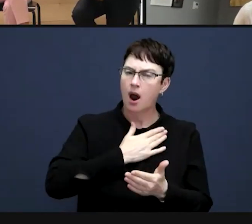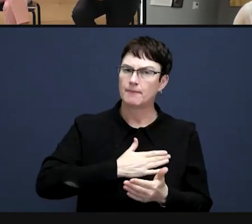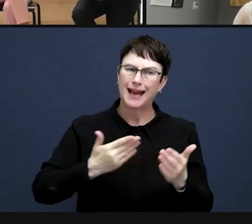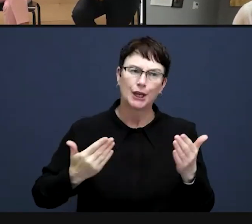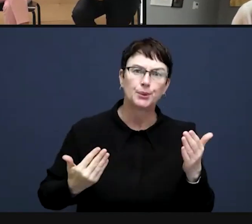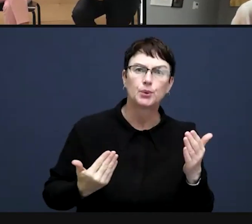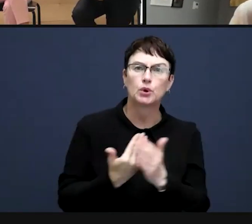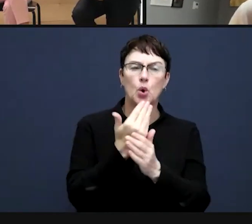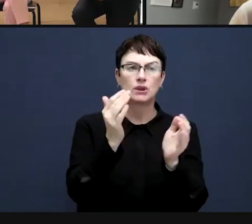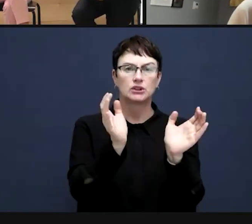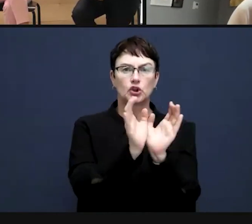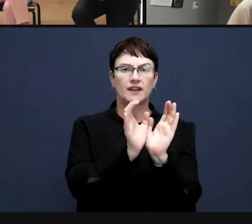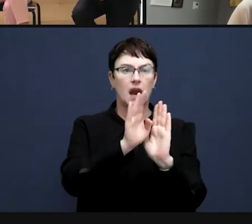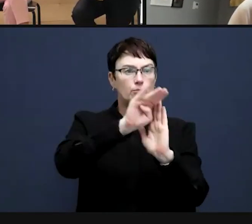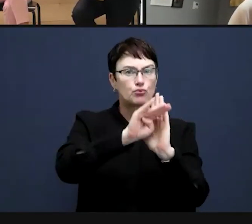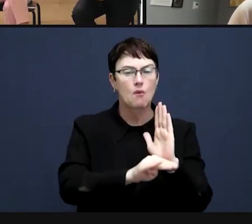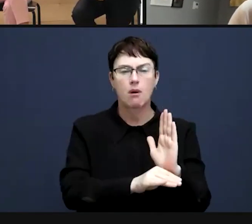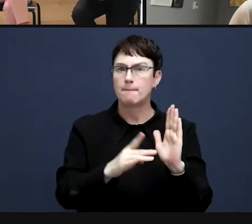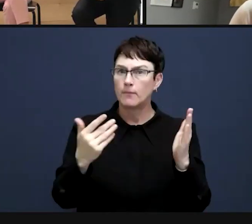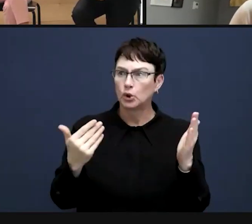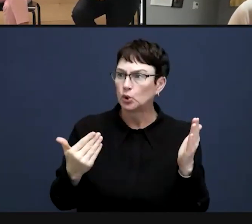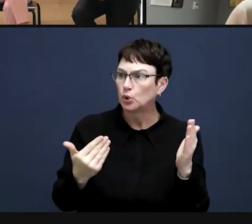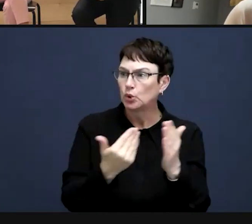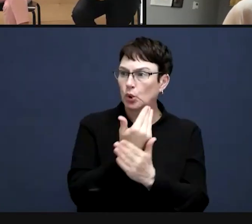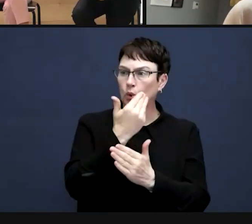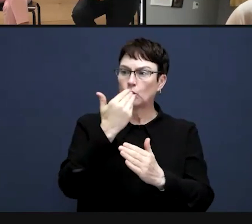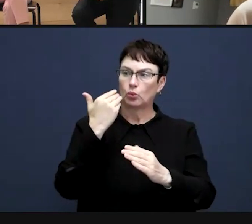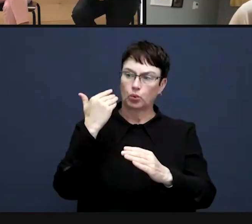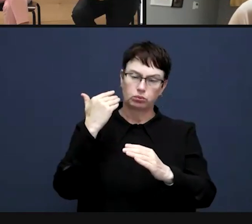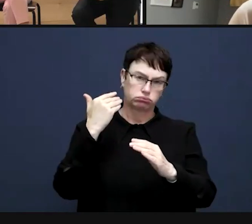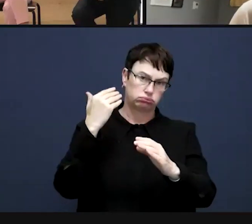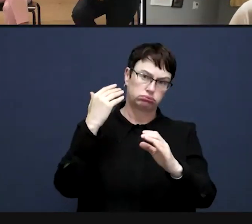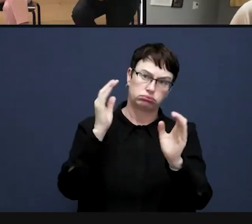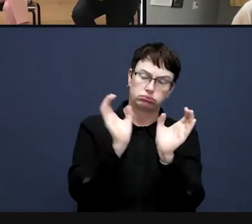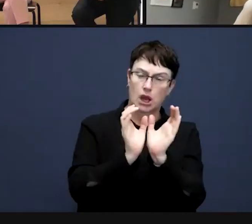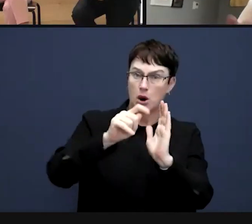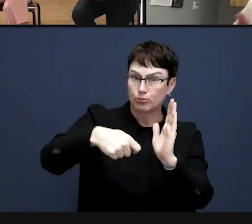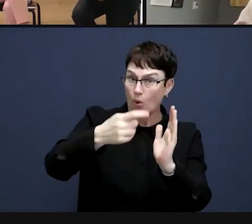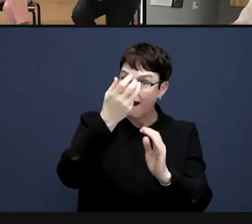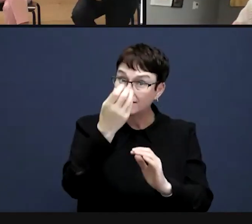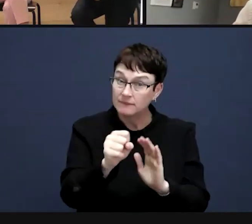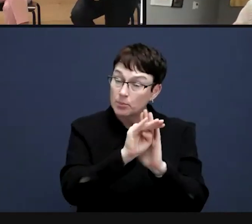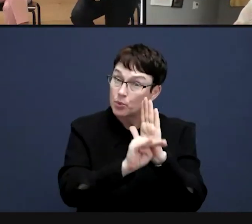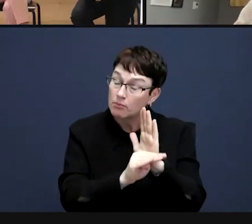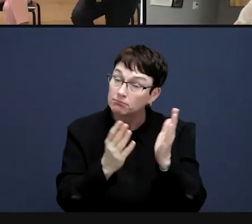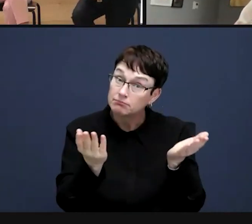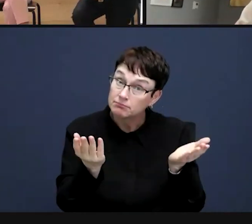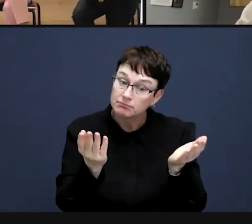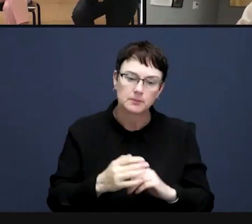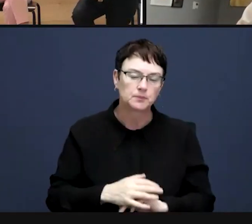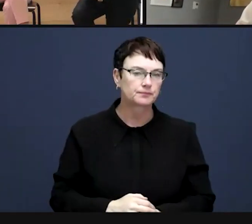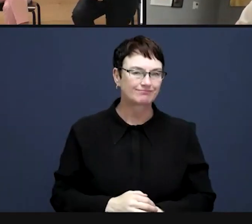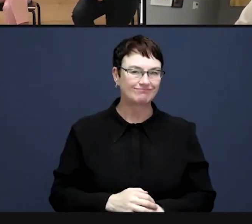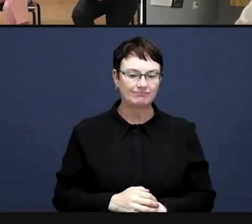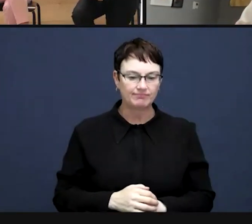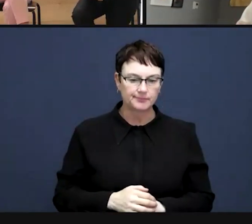future? Do we have anything we can share? So yes, interesting, and a little bit aligned with